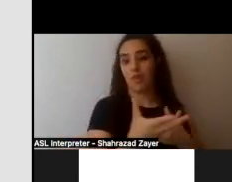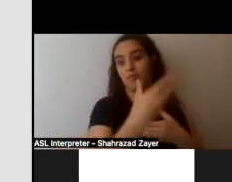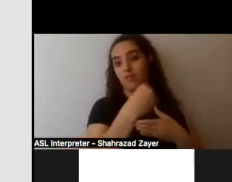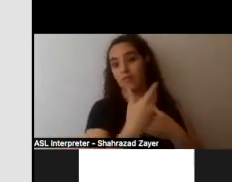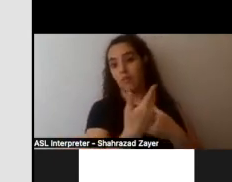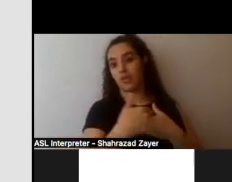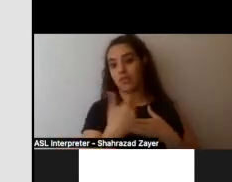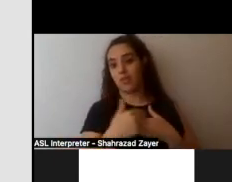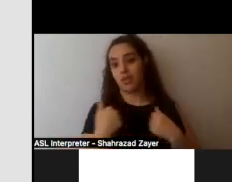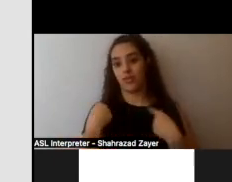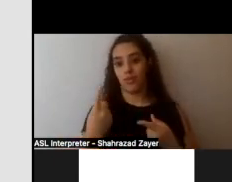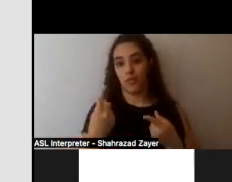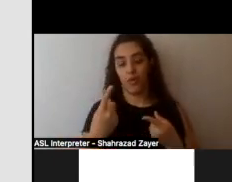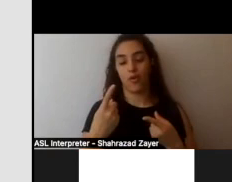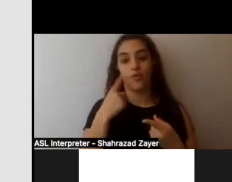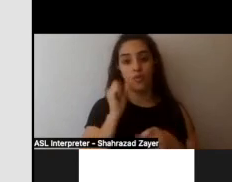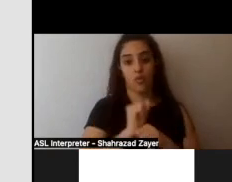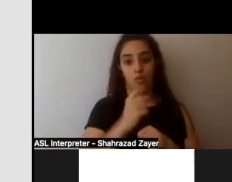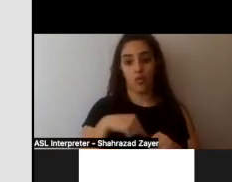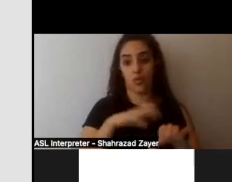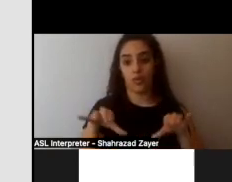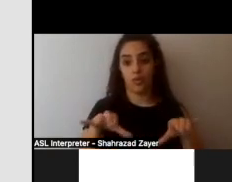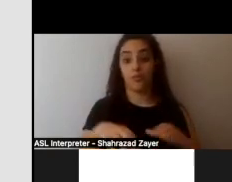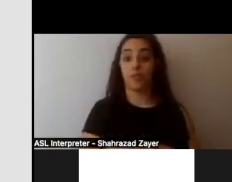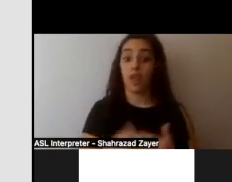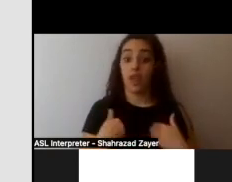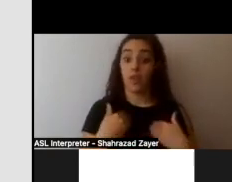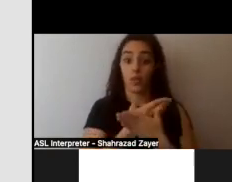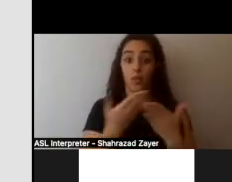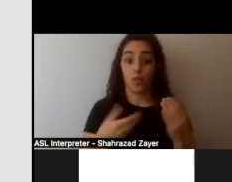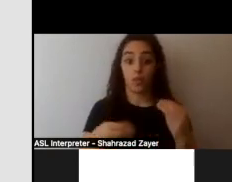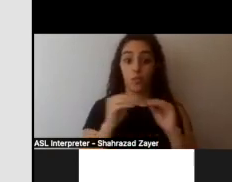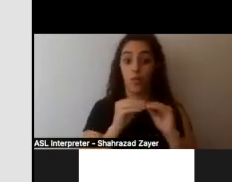do. Without seeing any other questions, I thank you very much for your